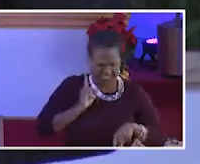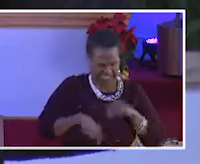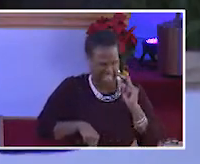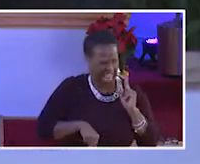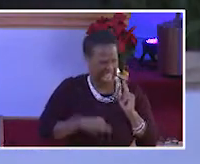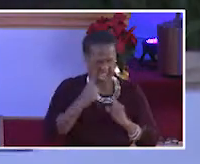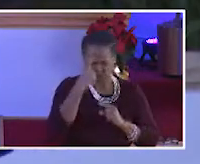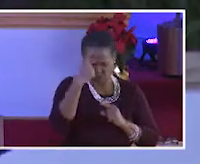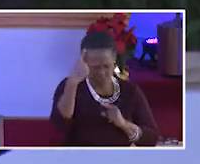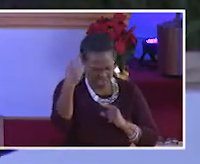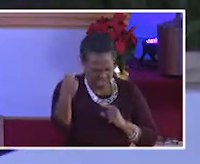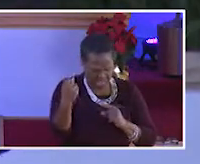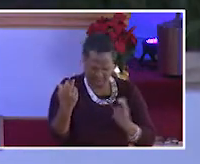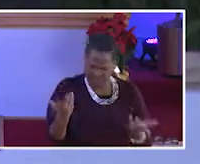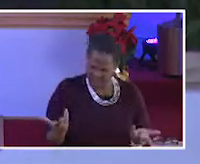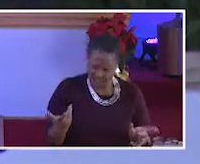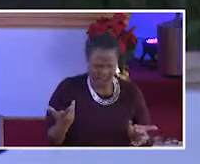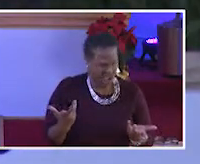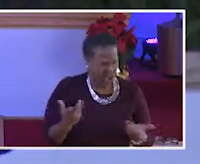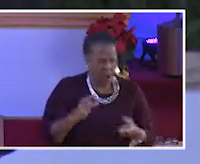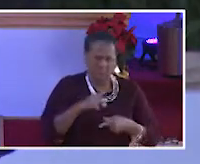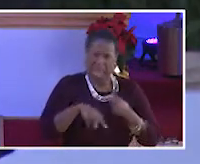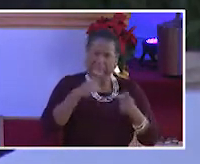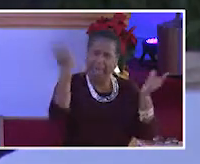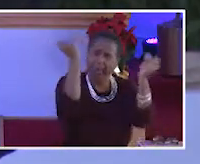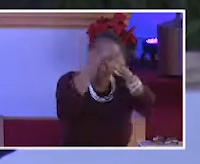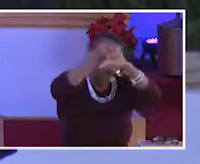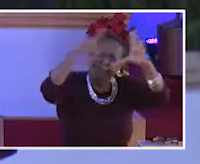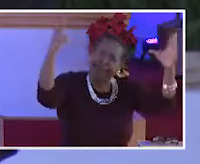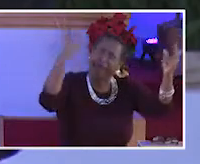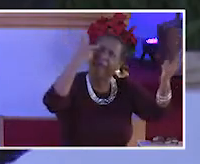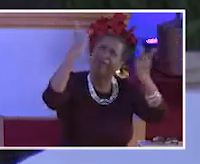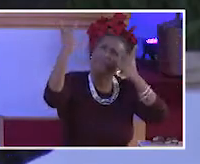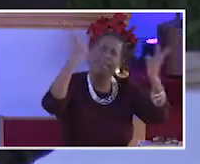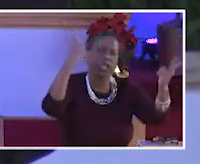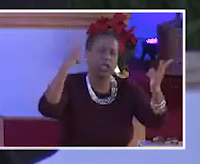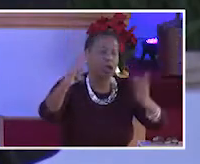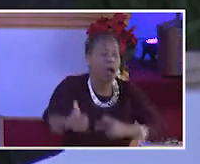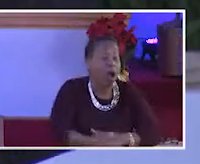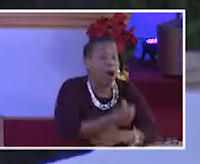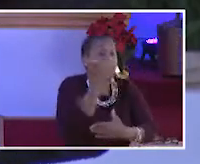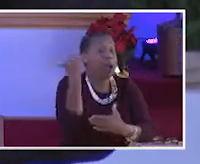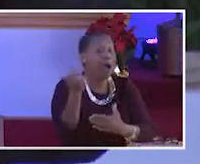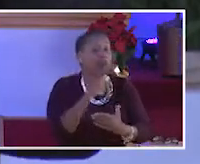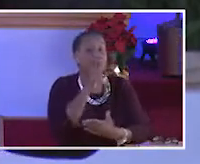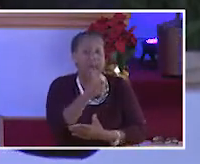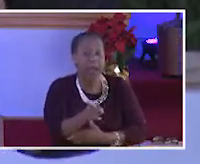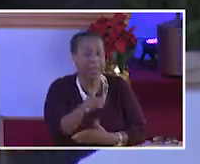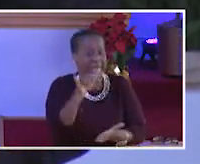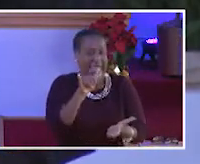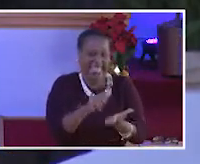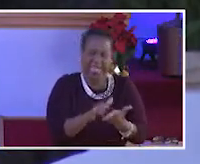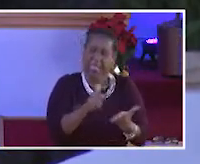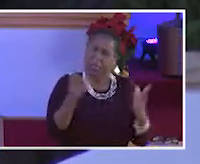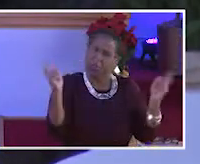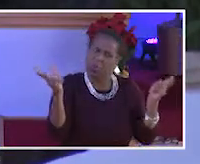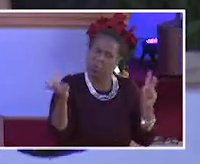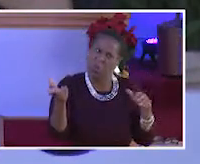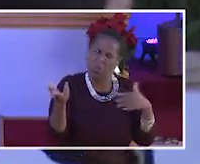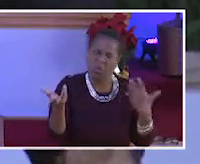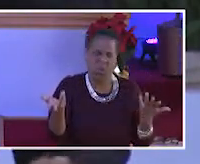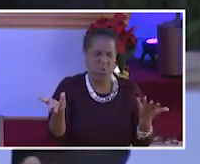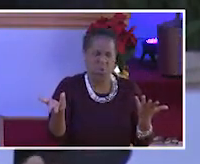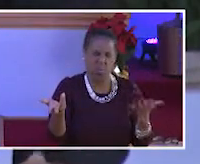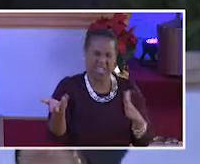look beyond our present, to envision and foresee another reality, then there is a death and dearth